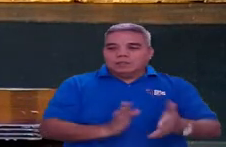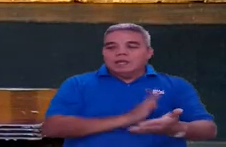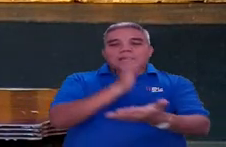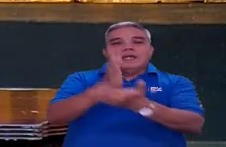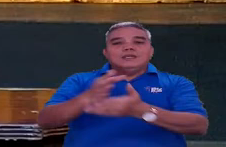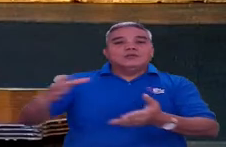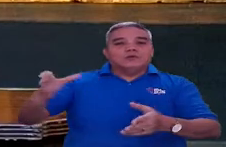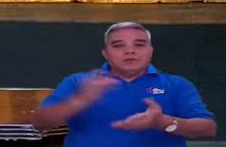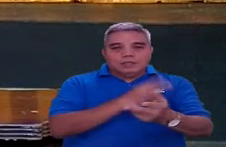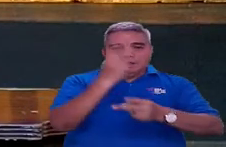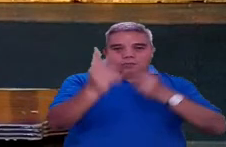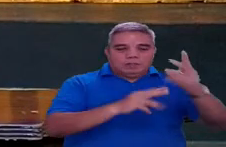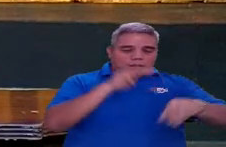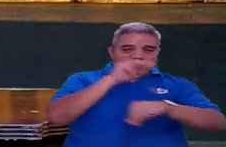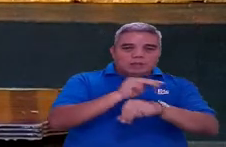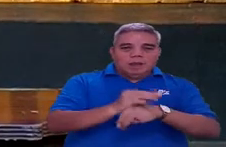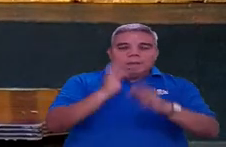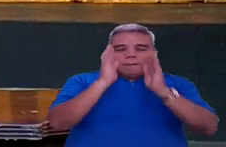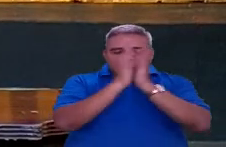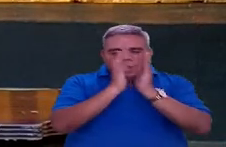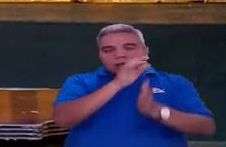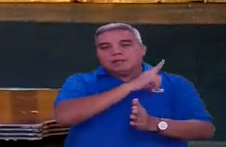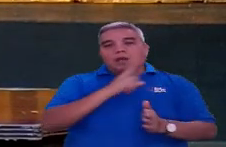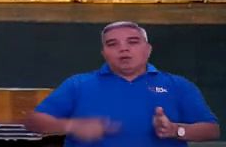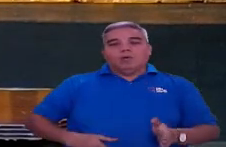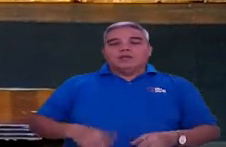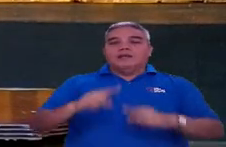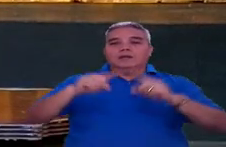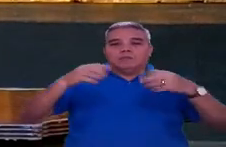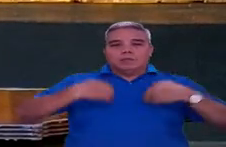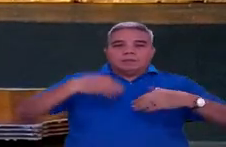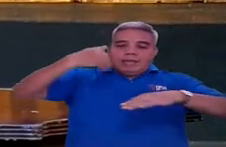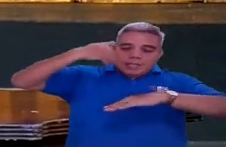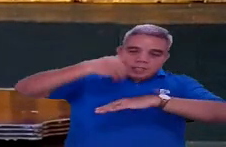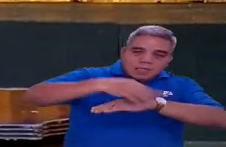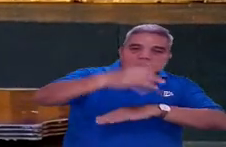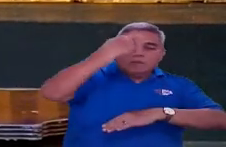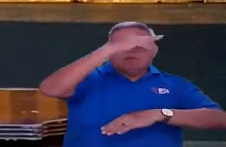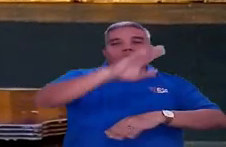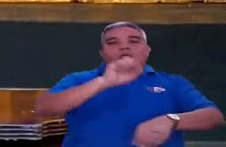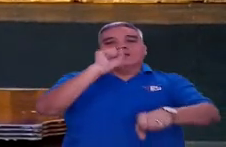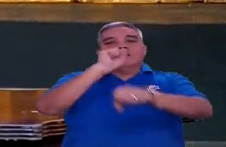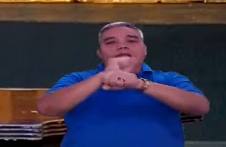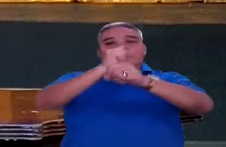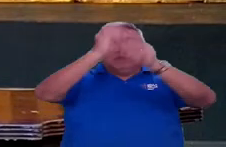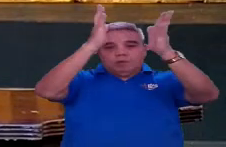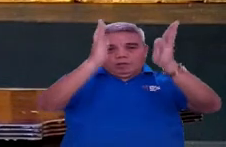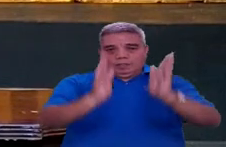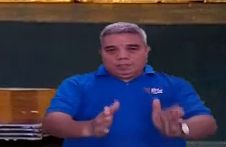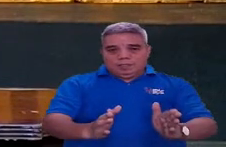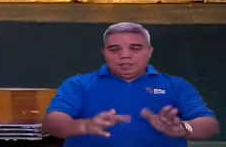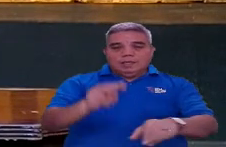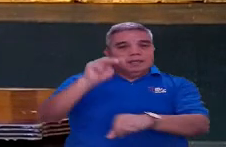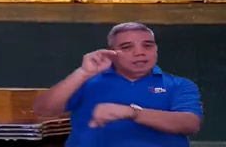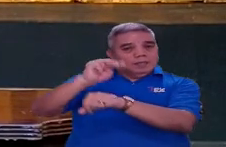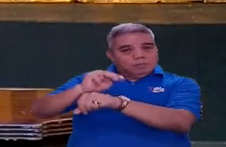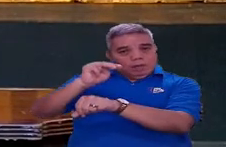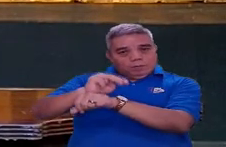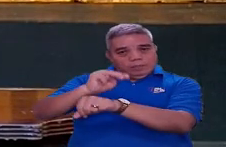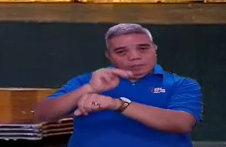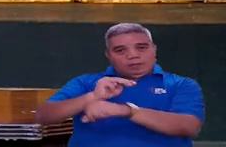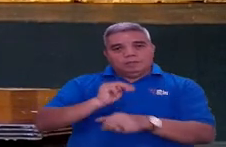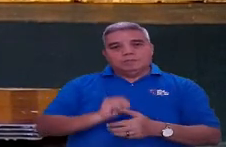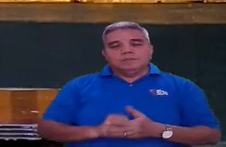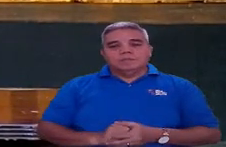into his harvest. Pray ye therefore the Lord of the harvest that he will send forth laborers into his